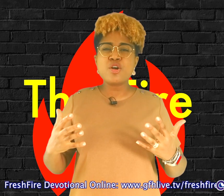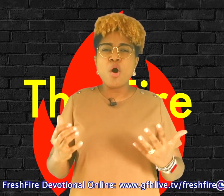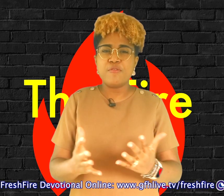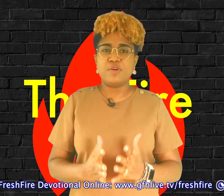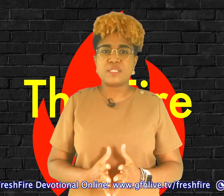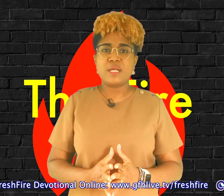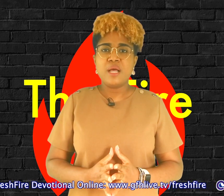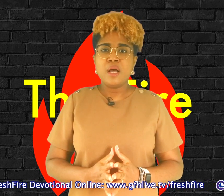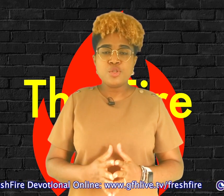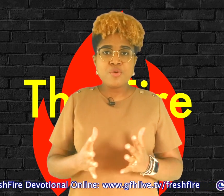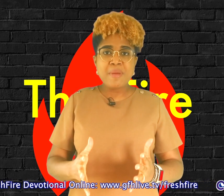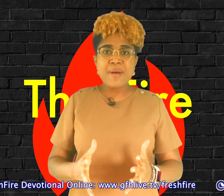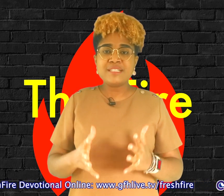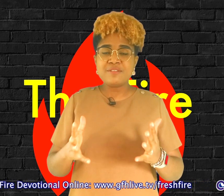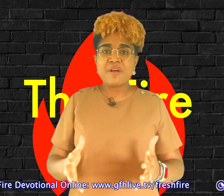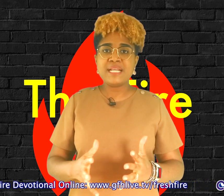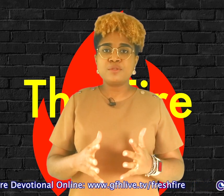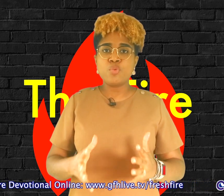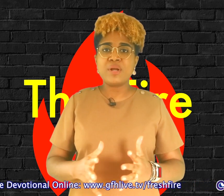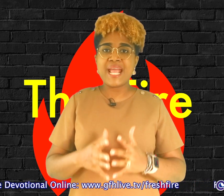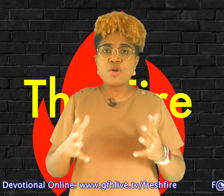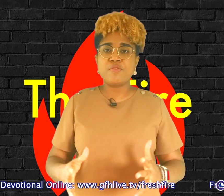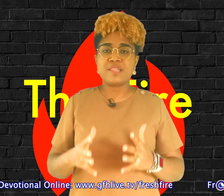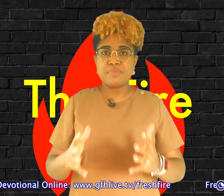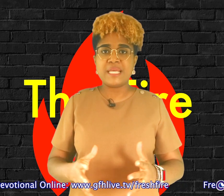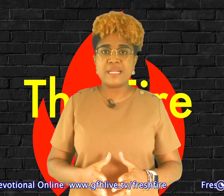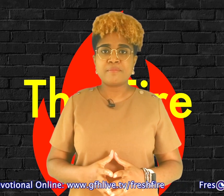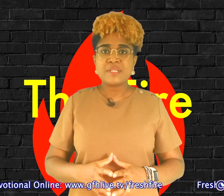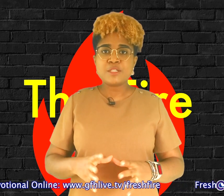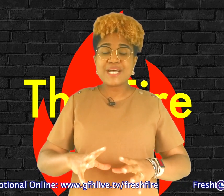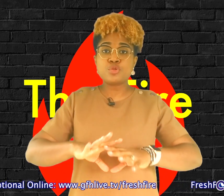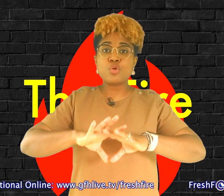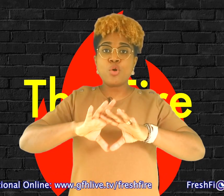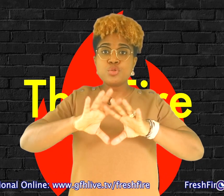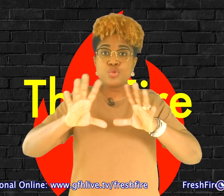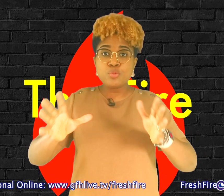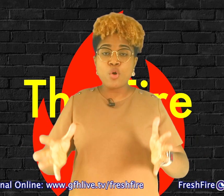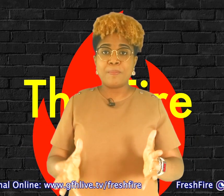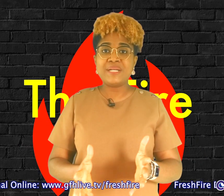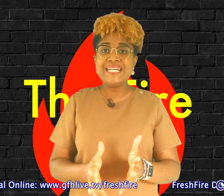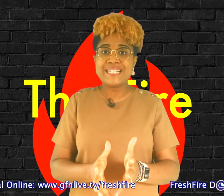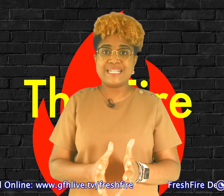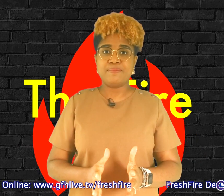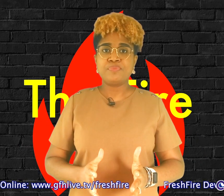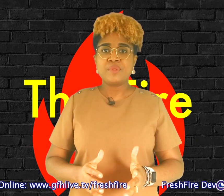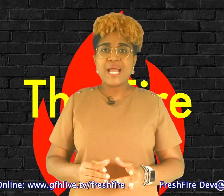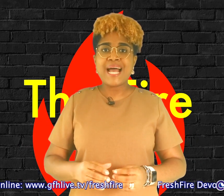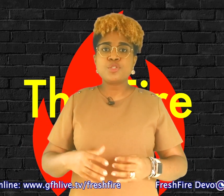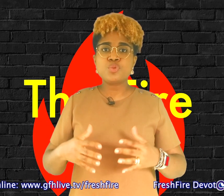to engulf us. You remember I defined the word engulf at the beginning. That's to consume